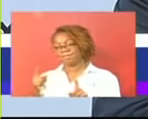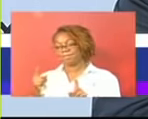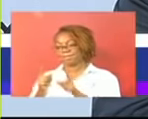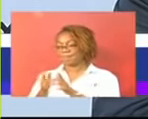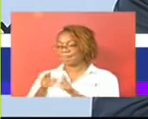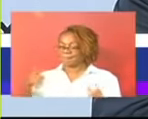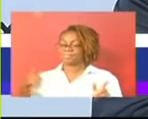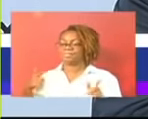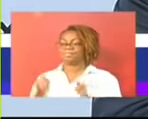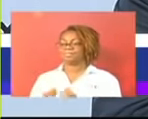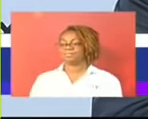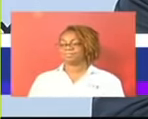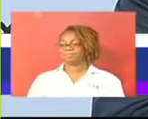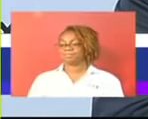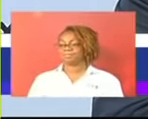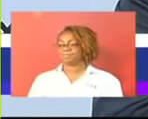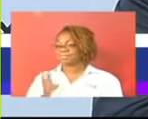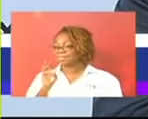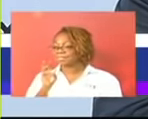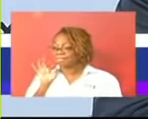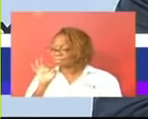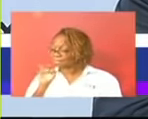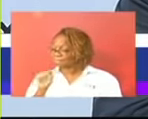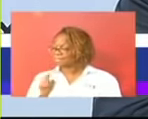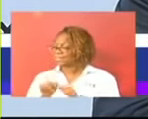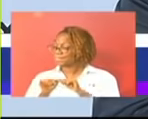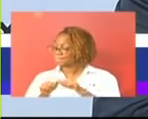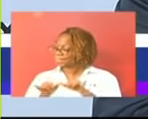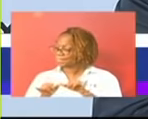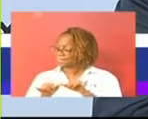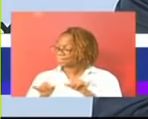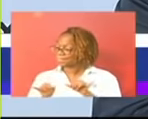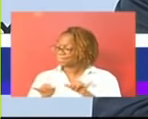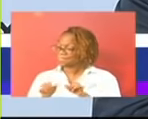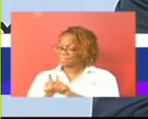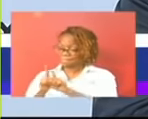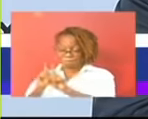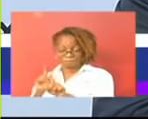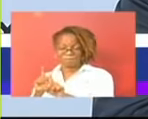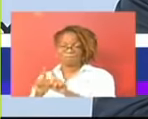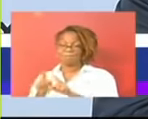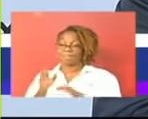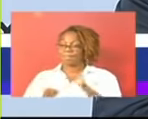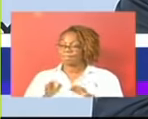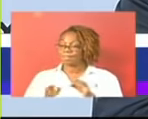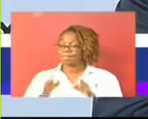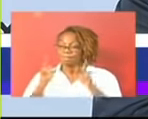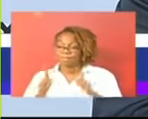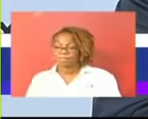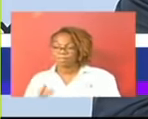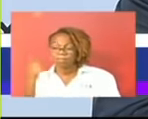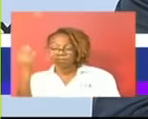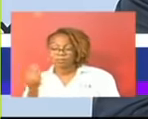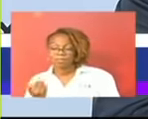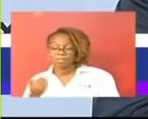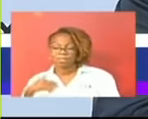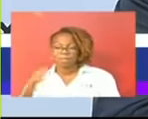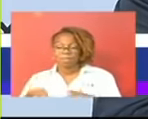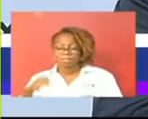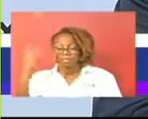an arm's length away. 6 feet is 2 arms lengths. So just gauging, if you can reach out and touch the person in front of you or behind you, you're too close. You're not watching your